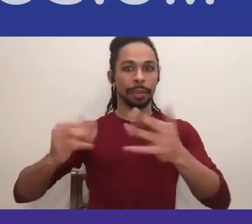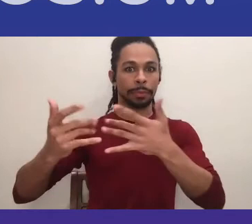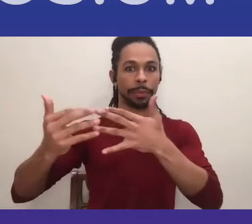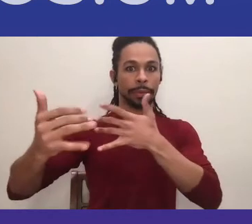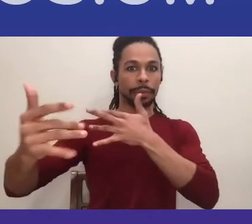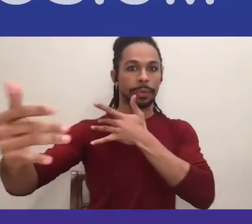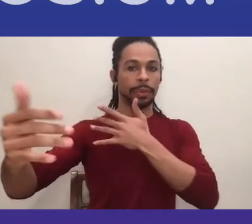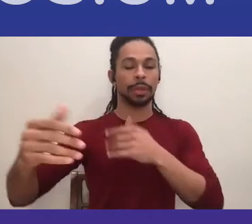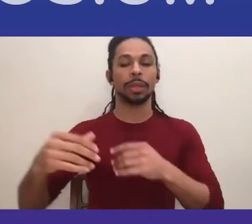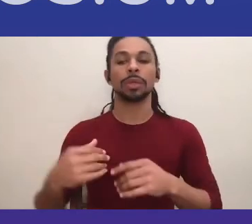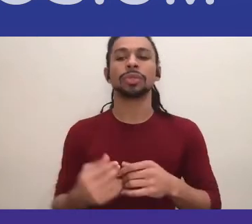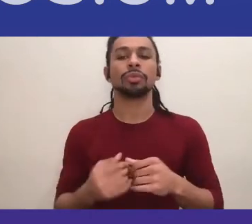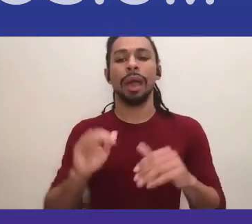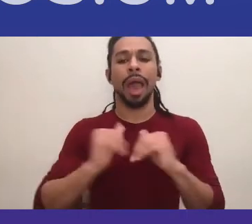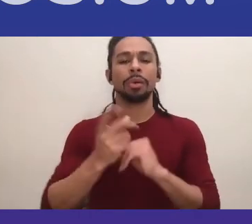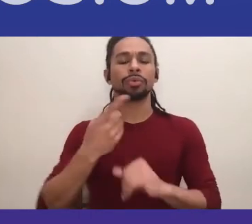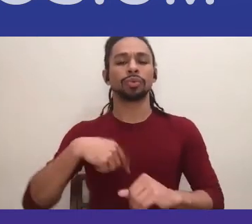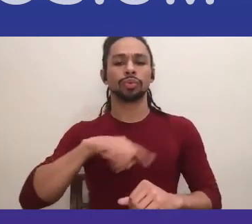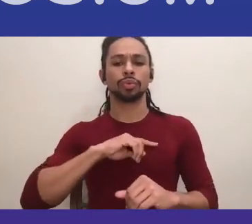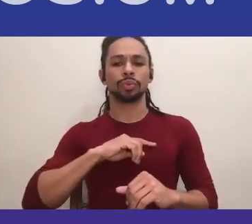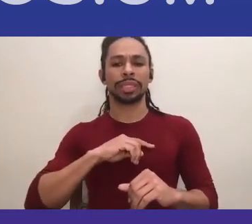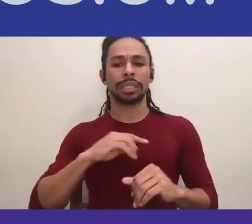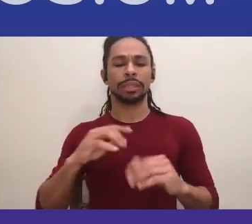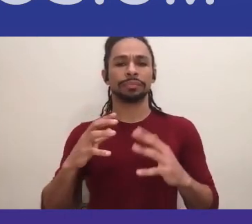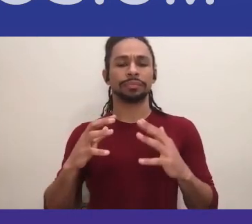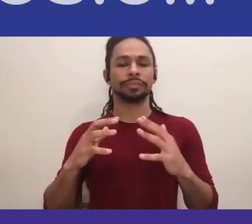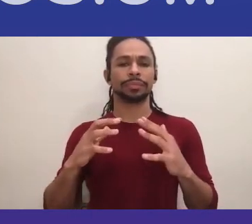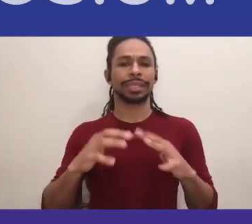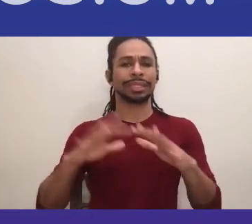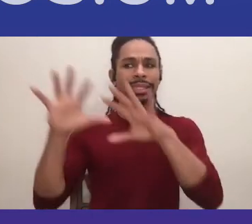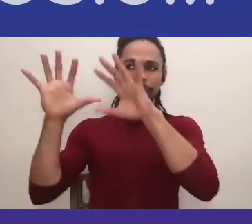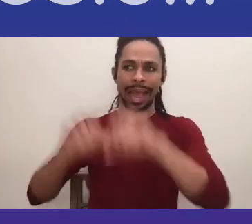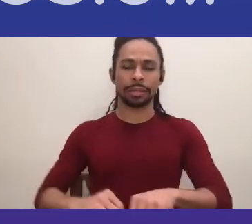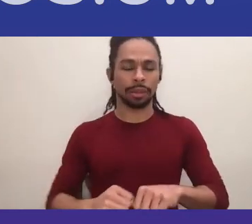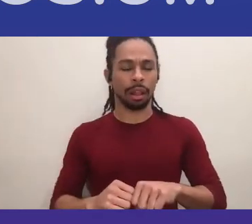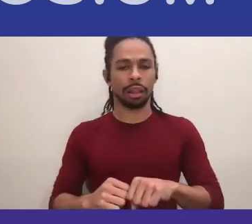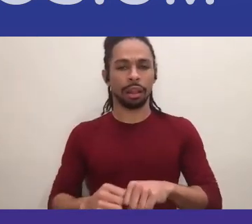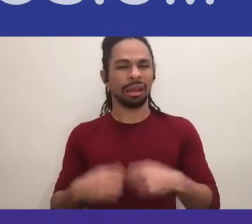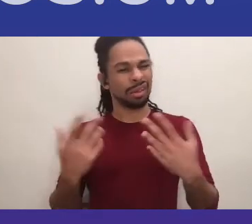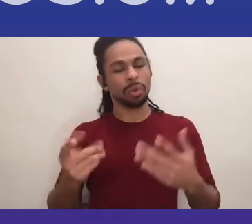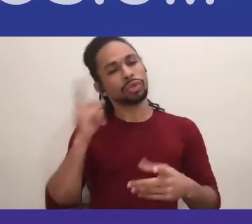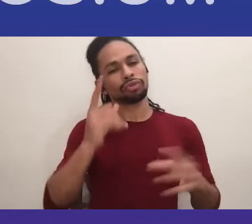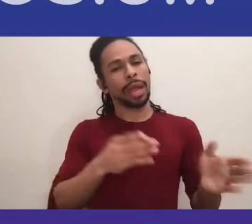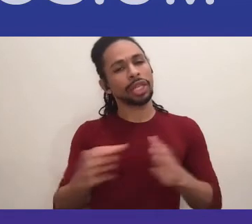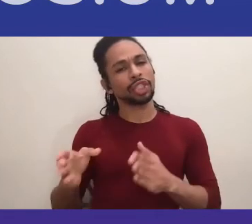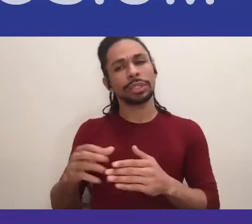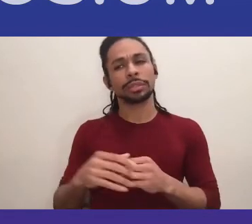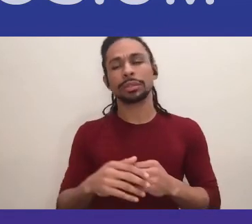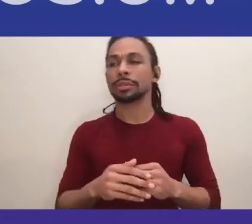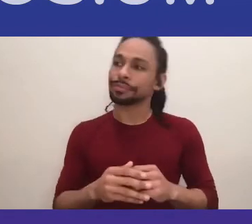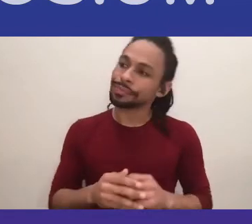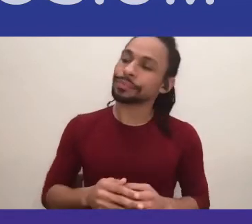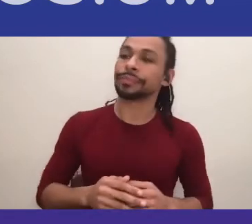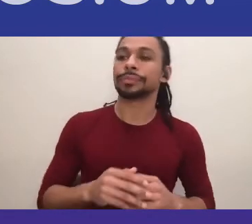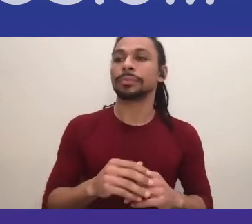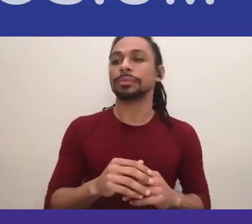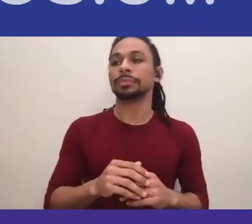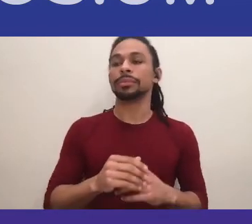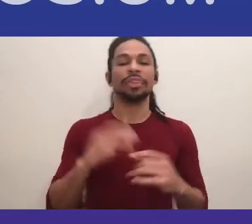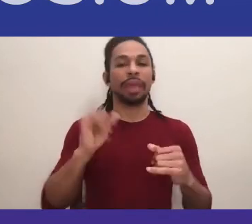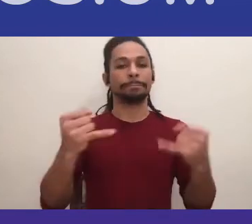dismantle, or what are some strategies, what are some dreams around the dismantling of the border culture